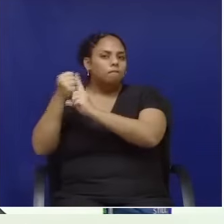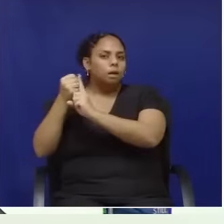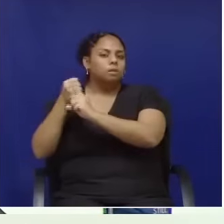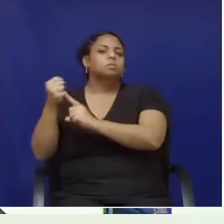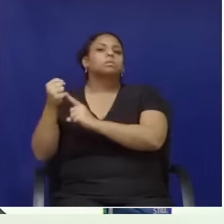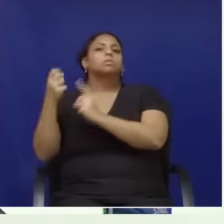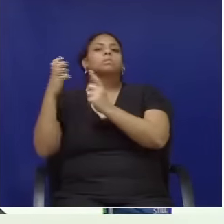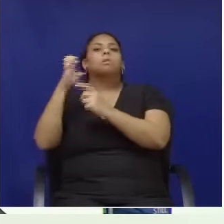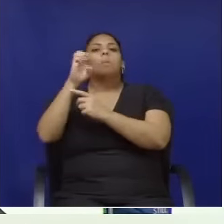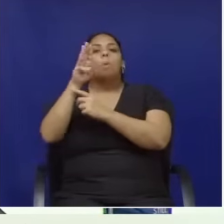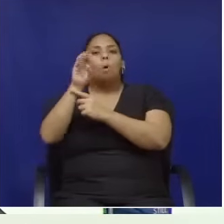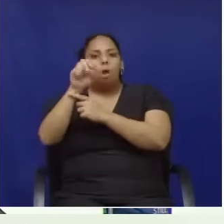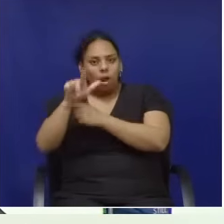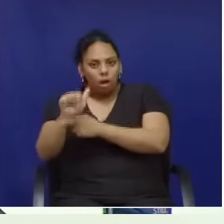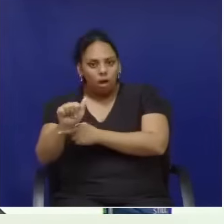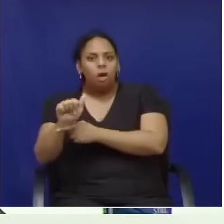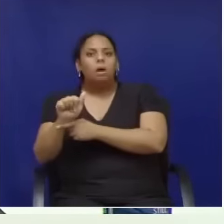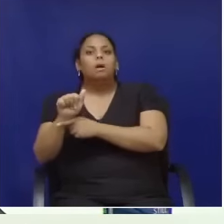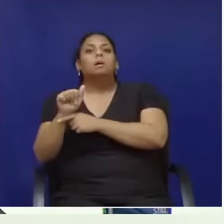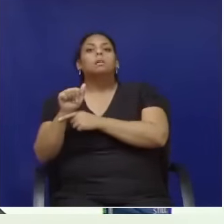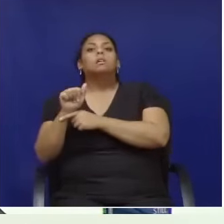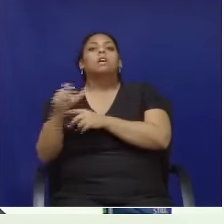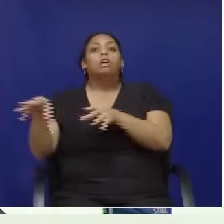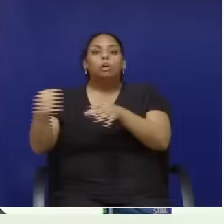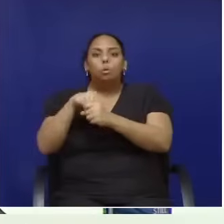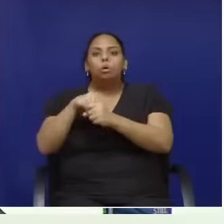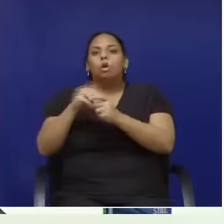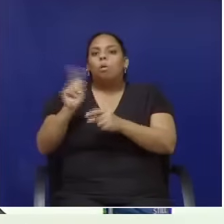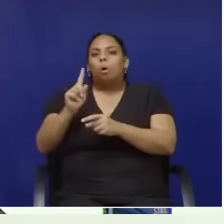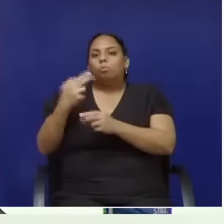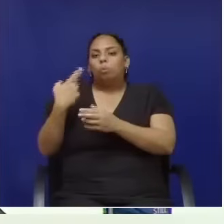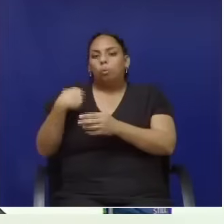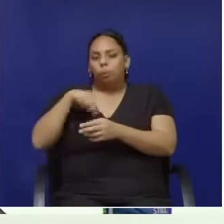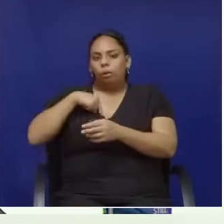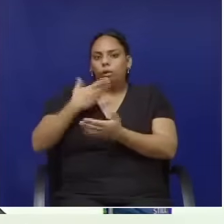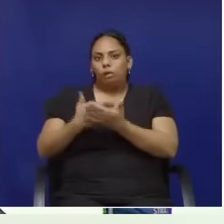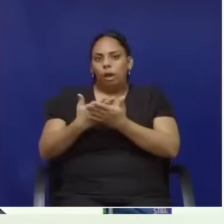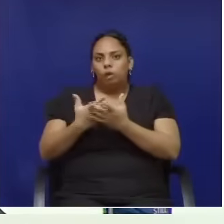Ebola, including our capabilities in this world standard